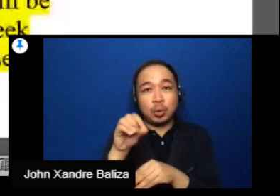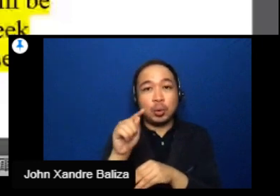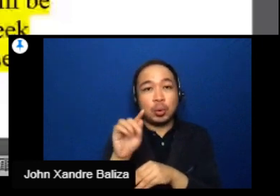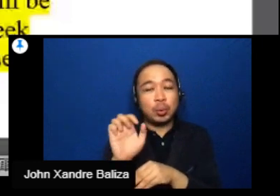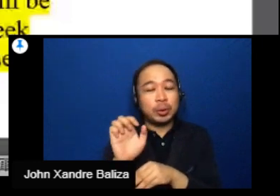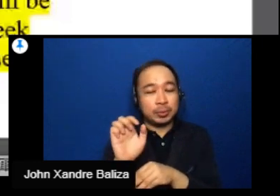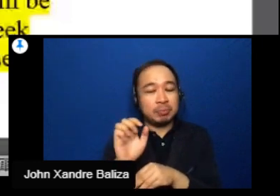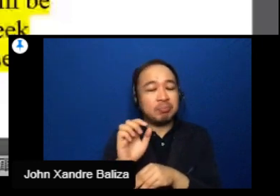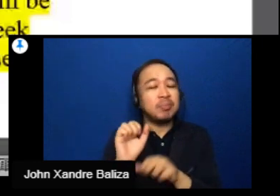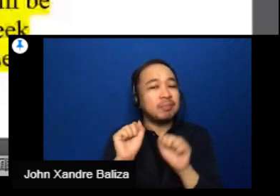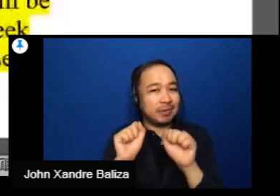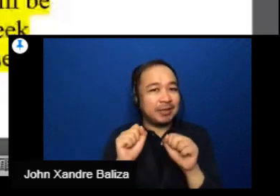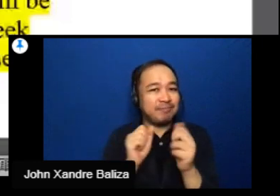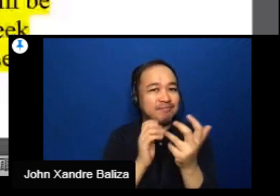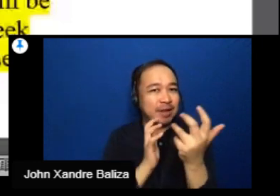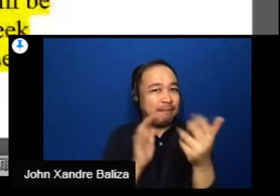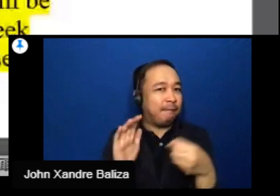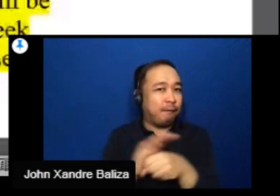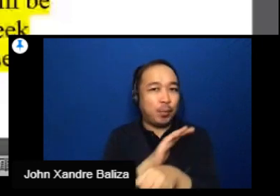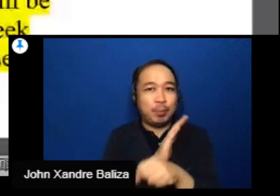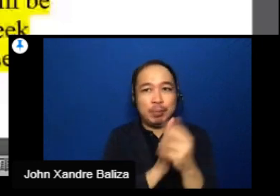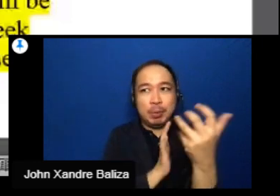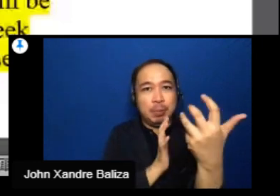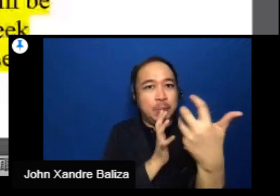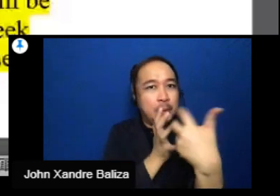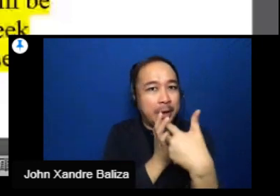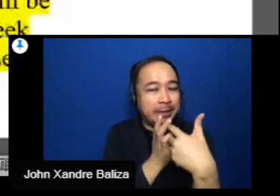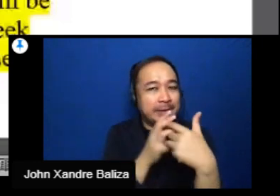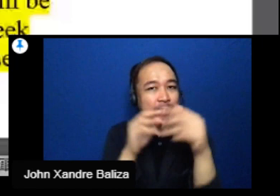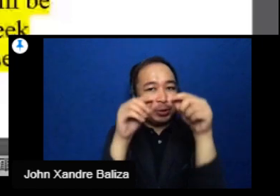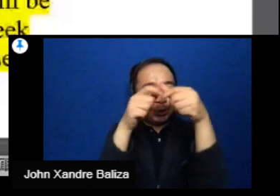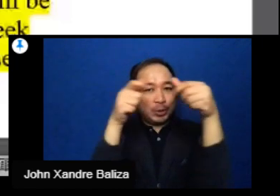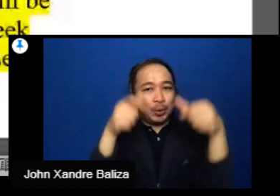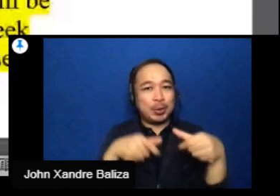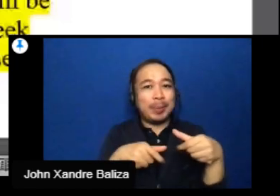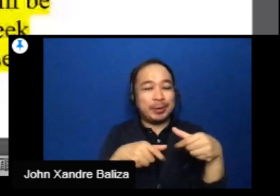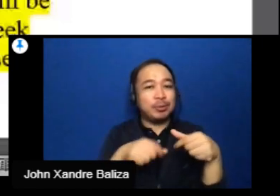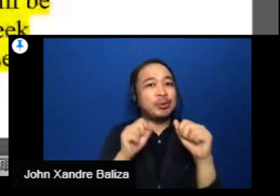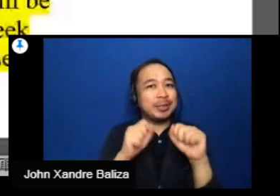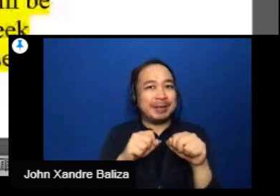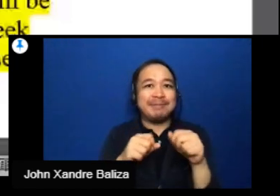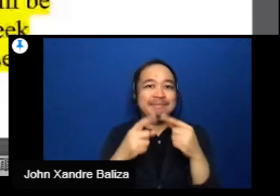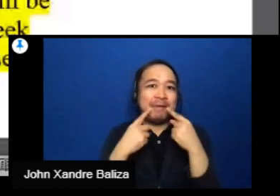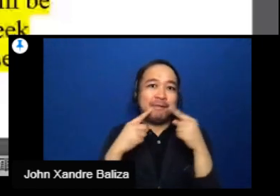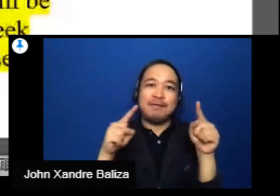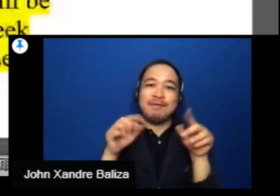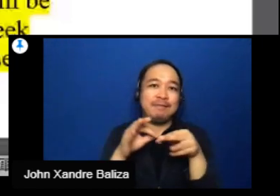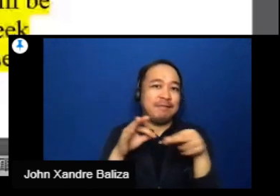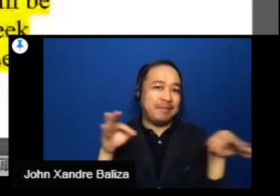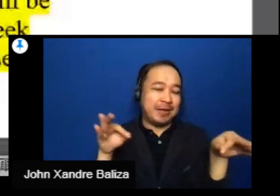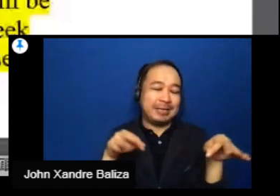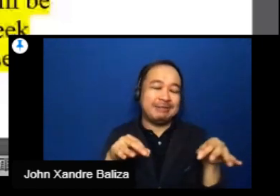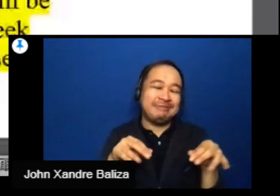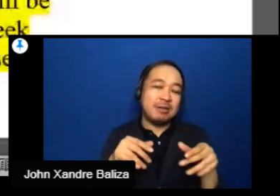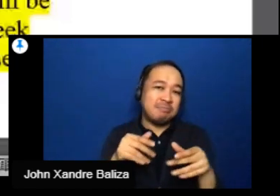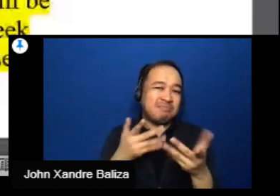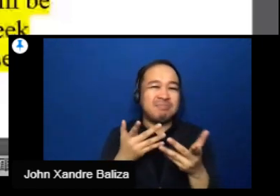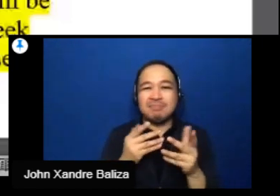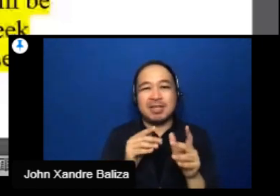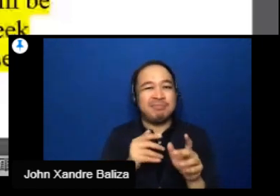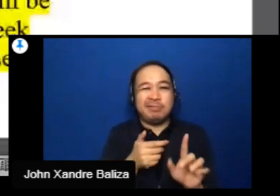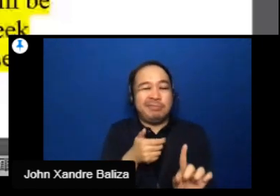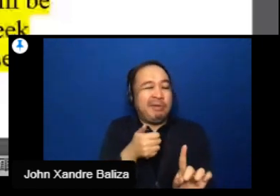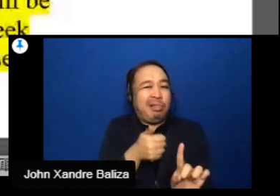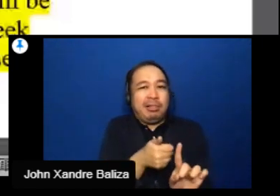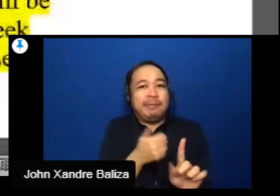full alignment with the documents using the full description of the declarations and the platform. So, if they could